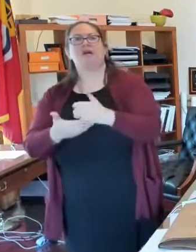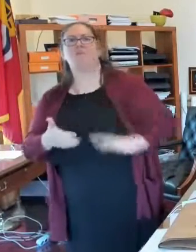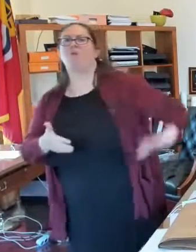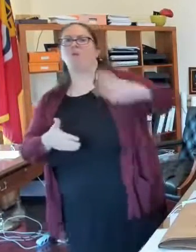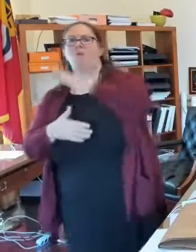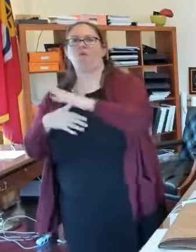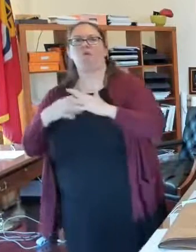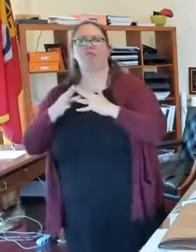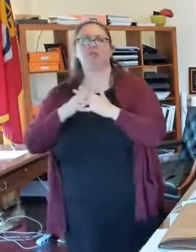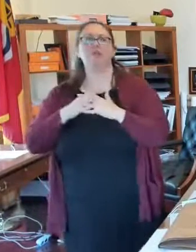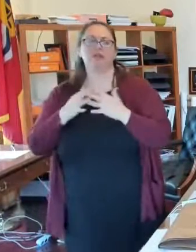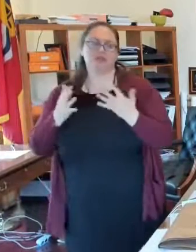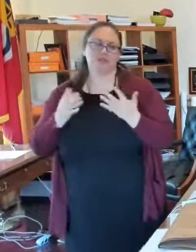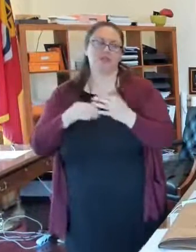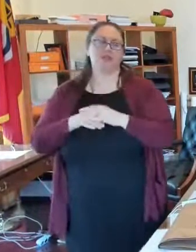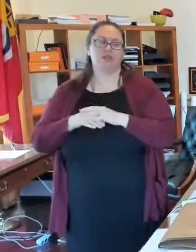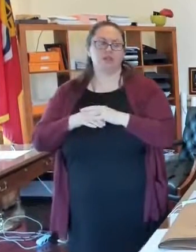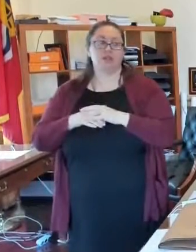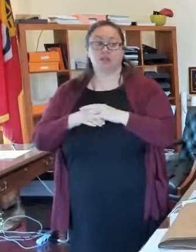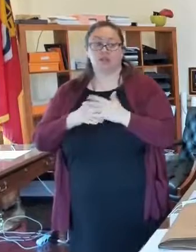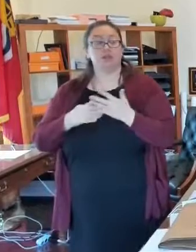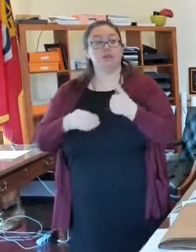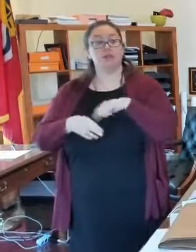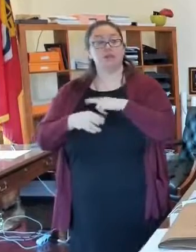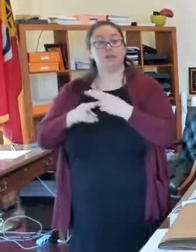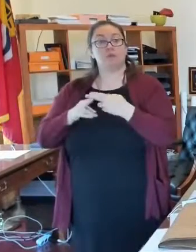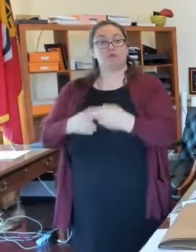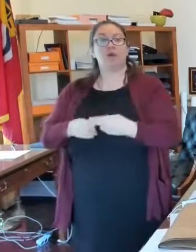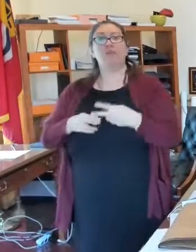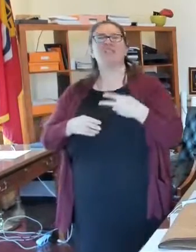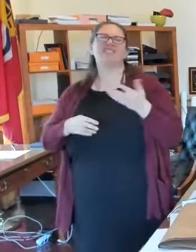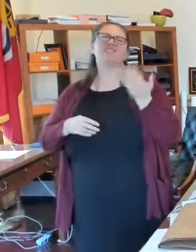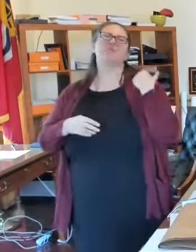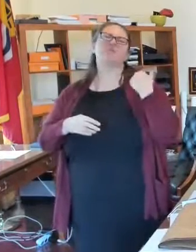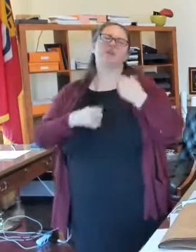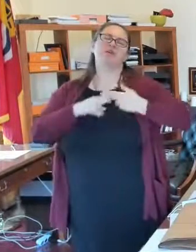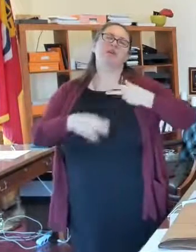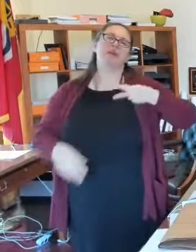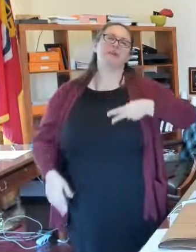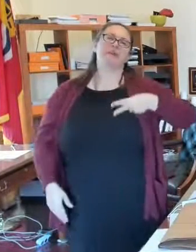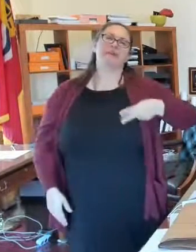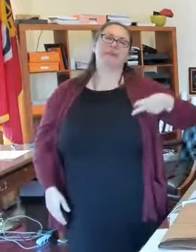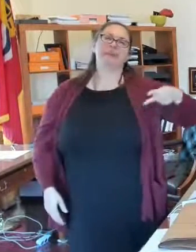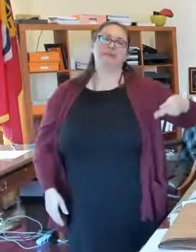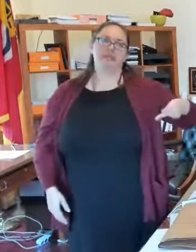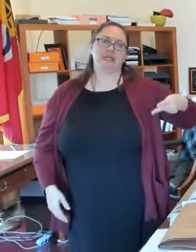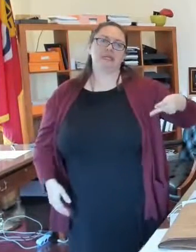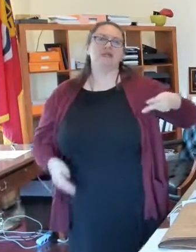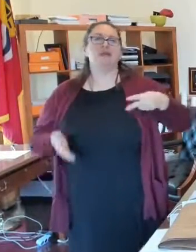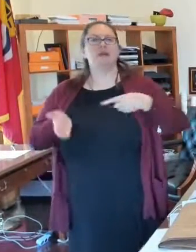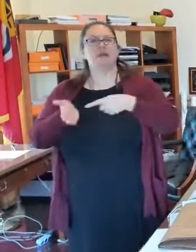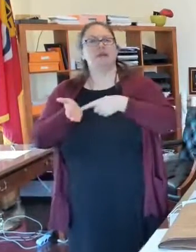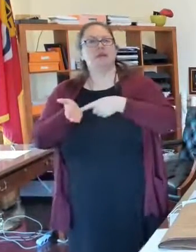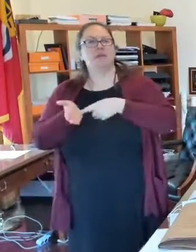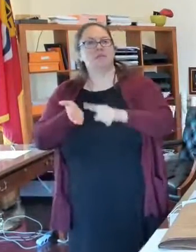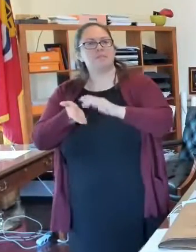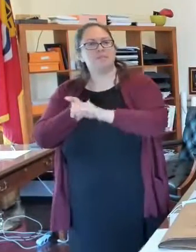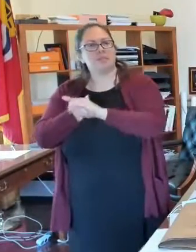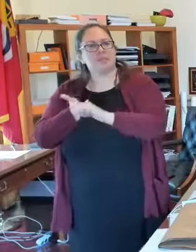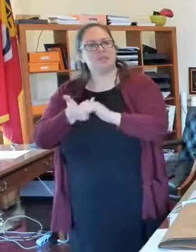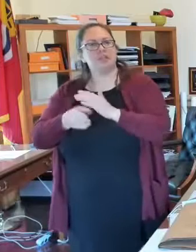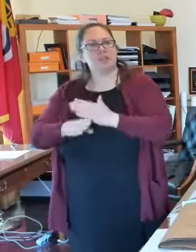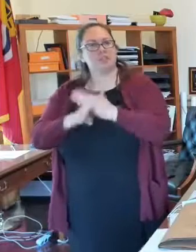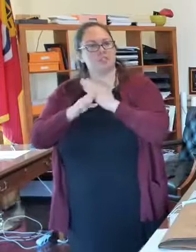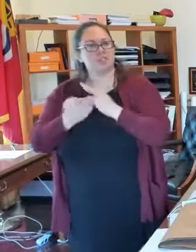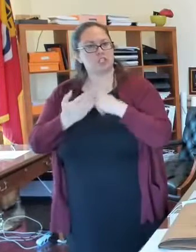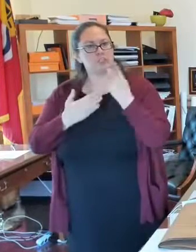And this is what we called originally PPP, Paycheck Protection Program. Most